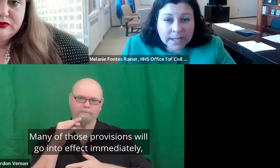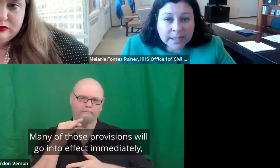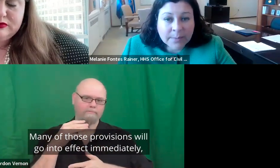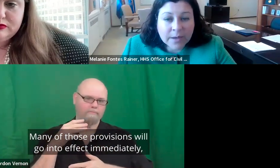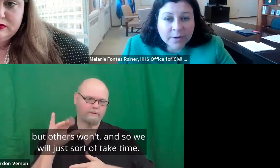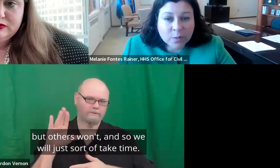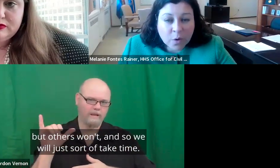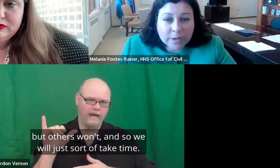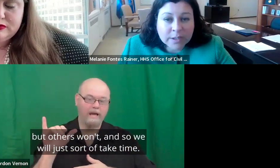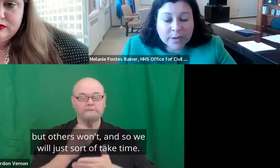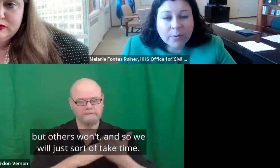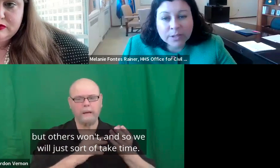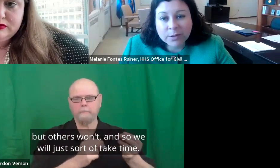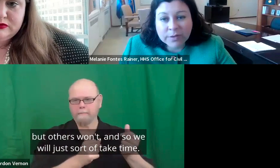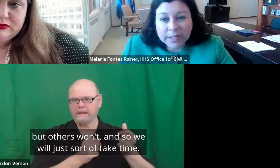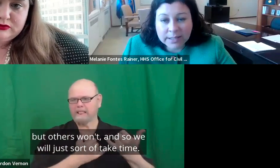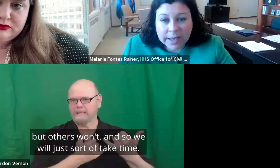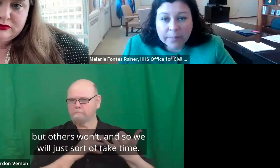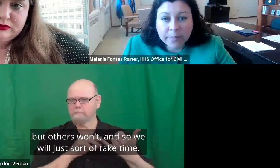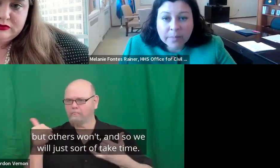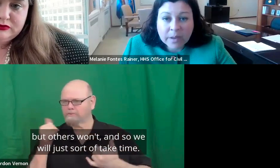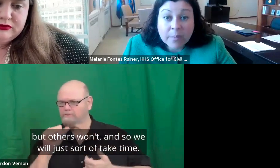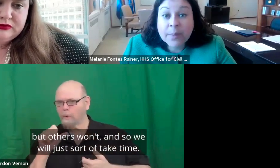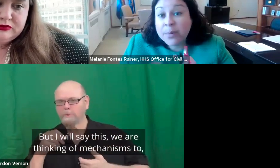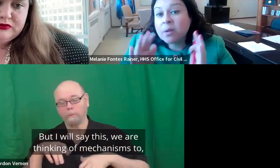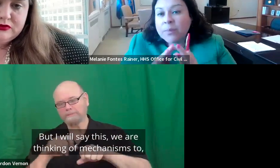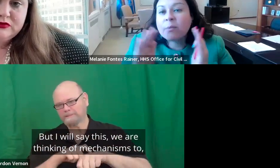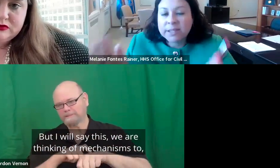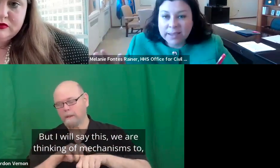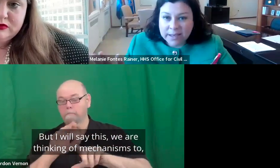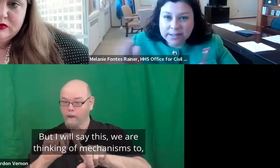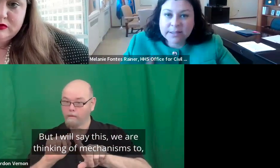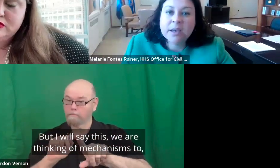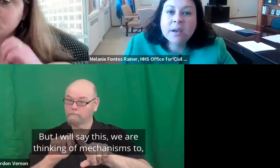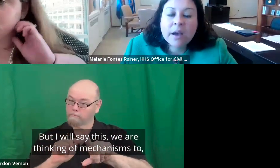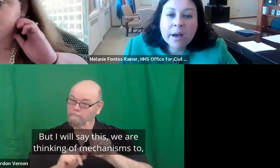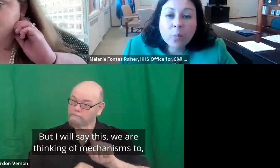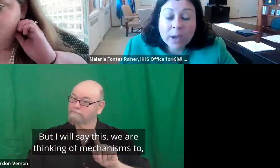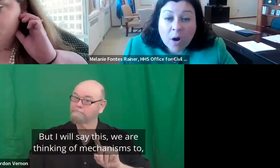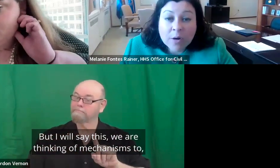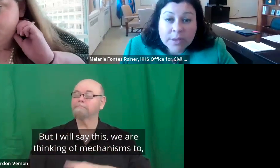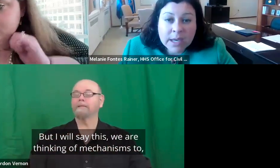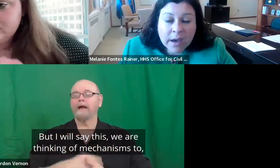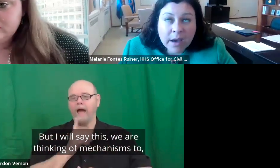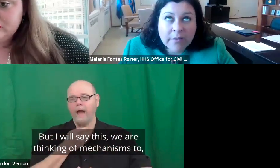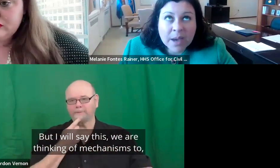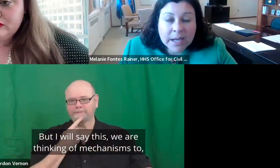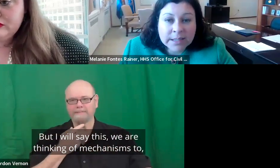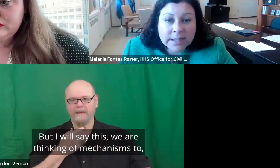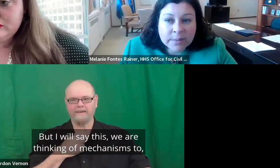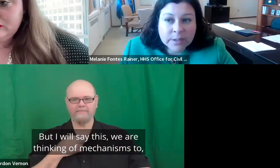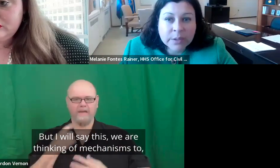effect immediately, but others won't, and so it will just sort of take time. But I will say this, we are thinking